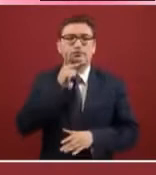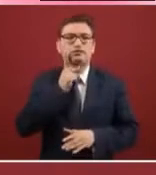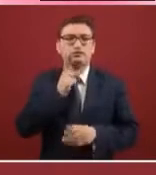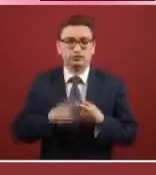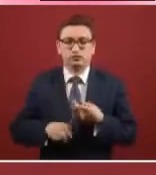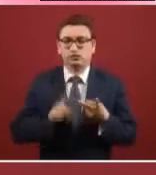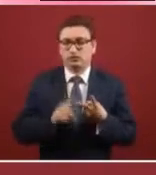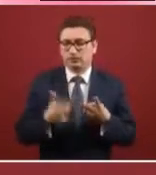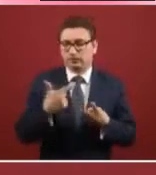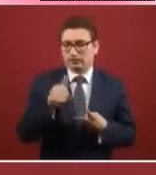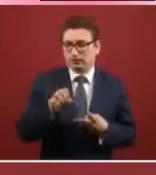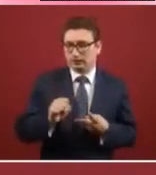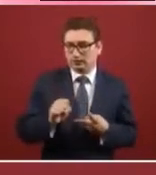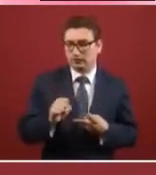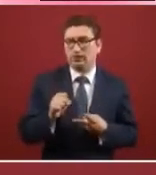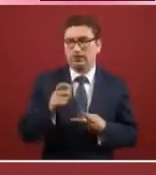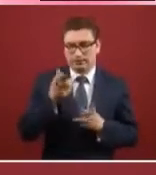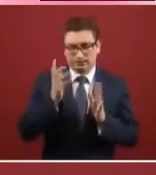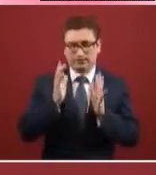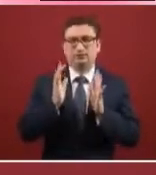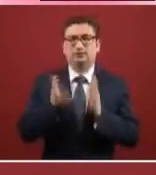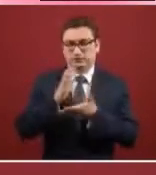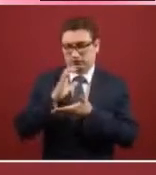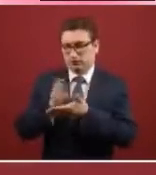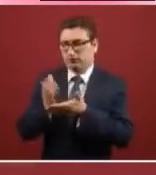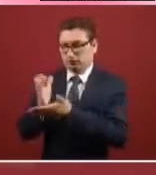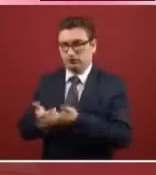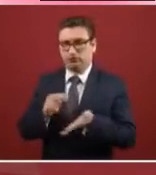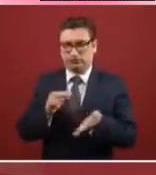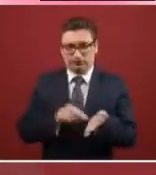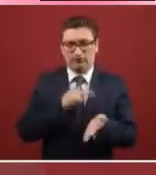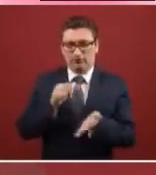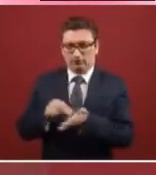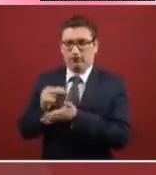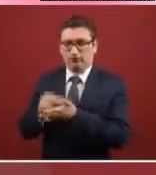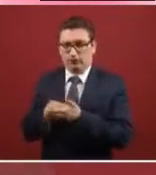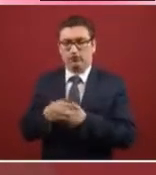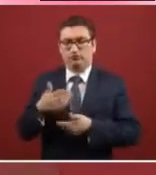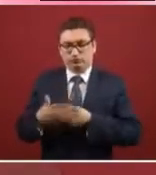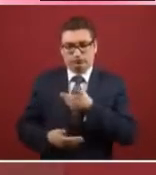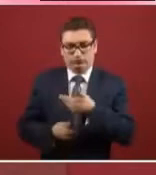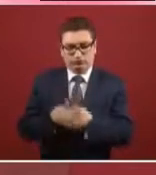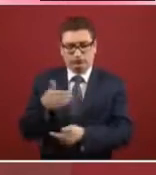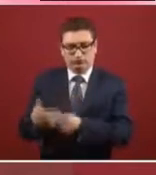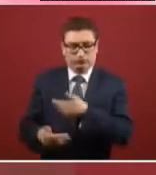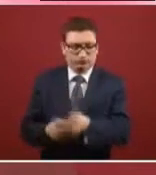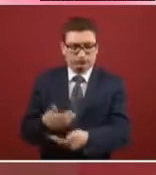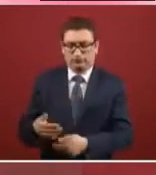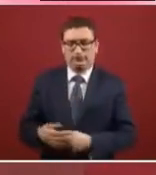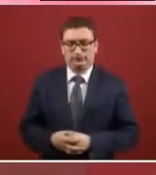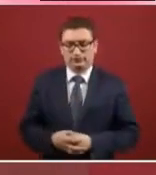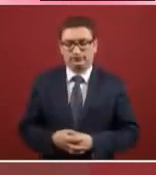extract crude and gas. Contratos, and so now we've signed contracts and they are in the process de,